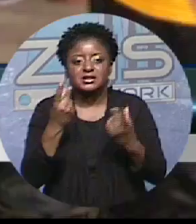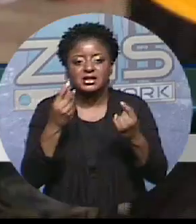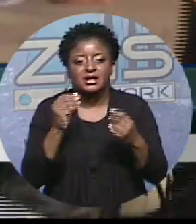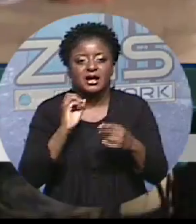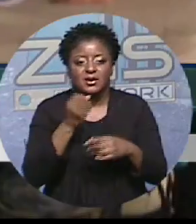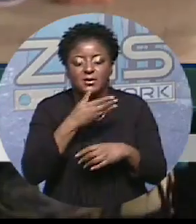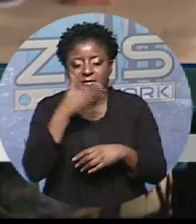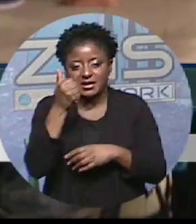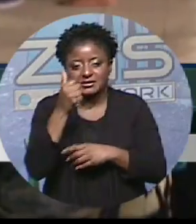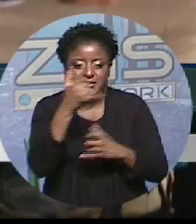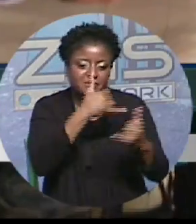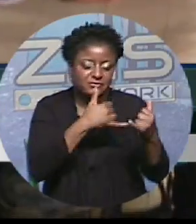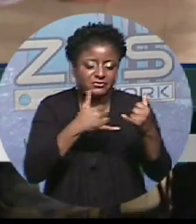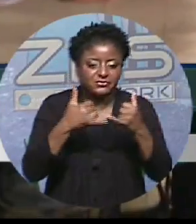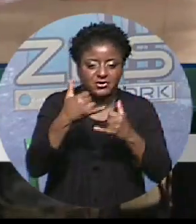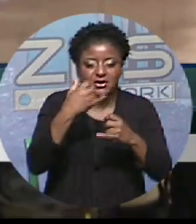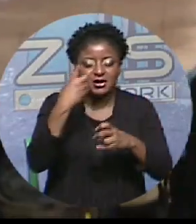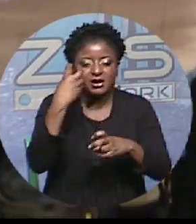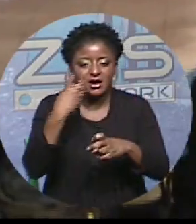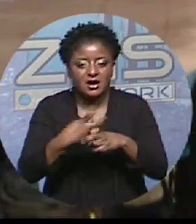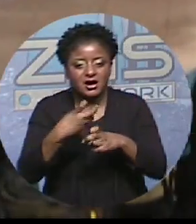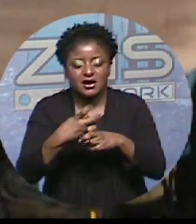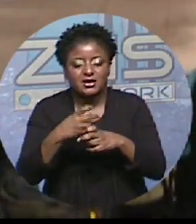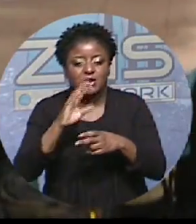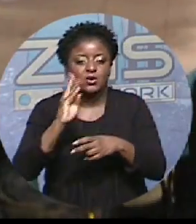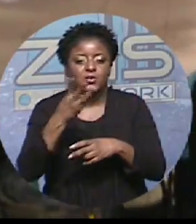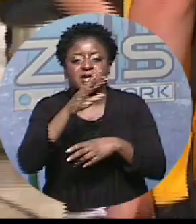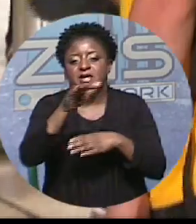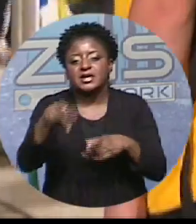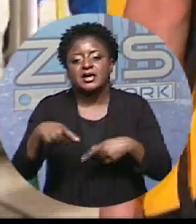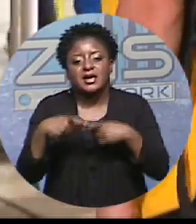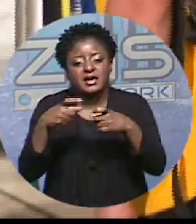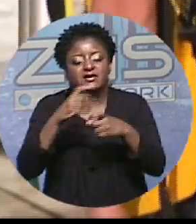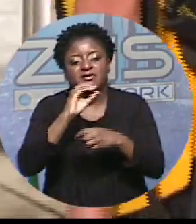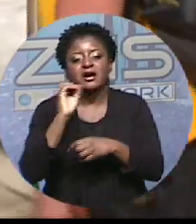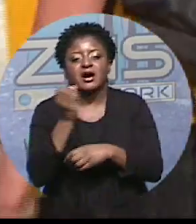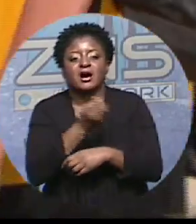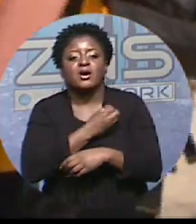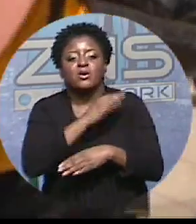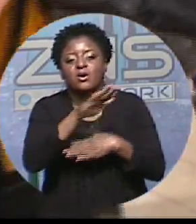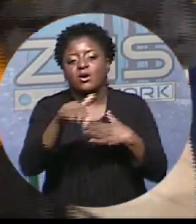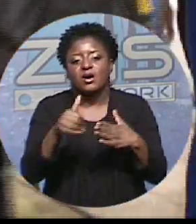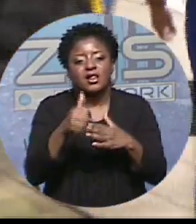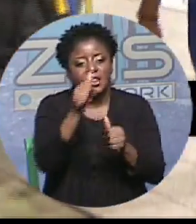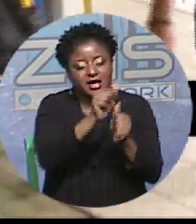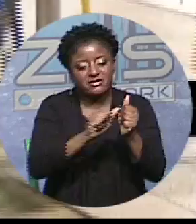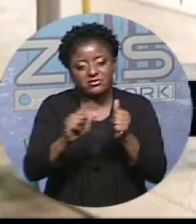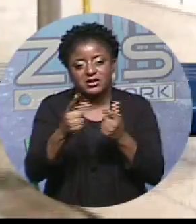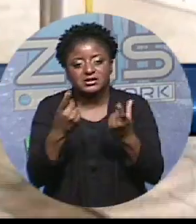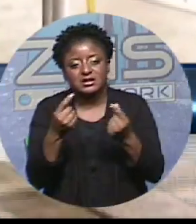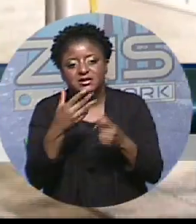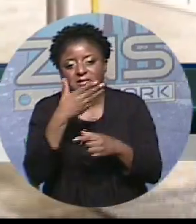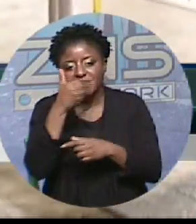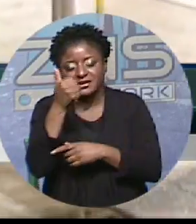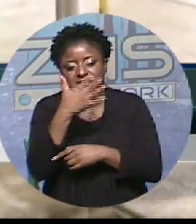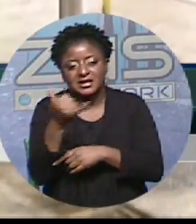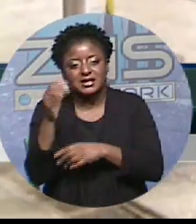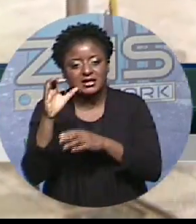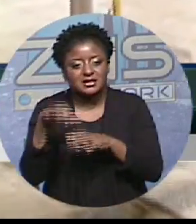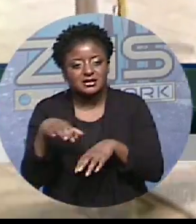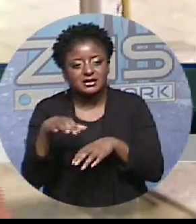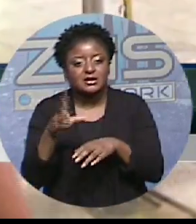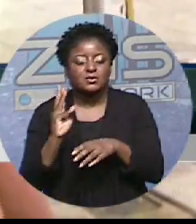fought hard. That's the best we could do. So that's what we gave our all. Yeah, everyone was just doing the best they could. We had a lot of people